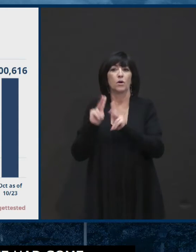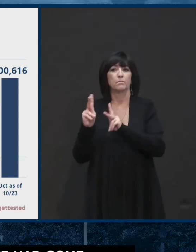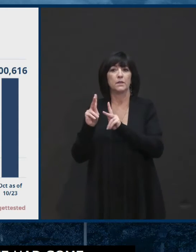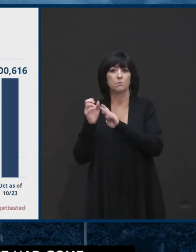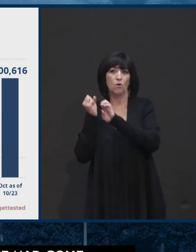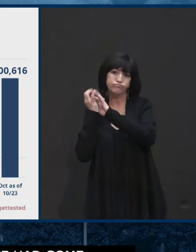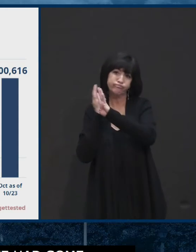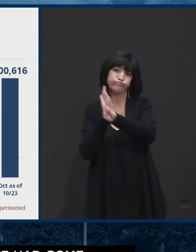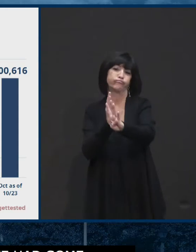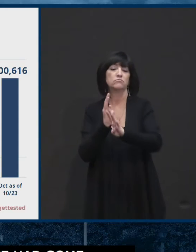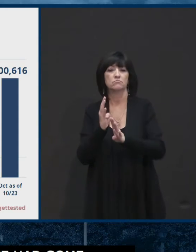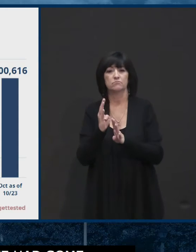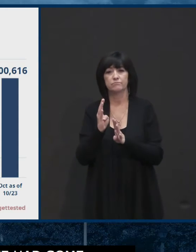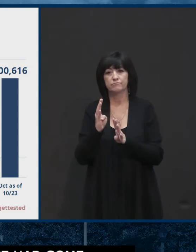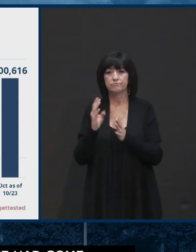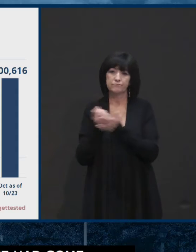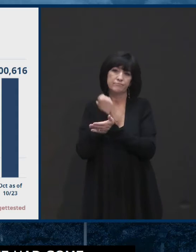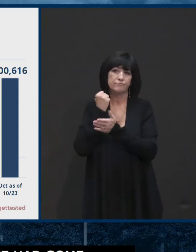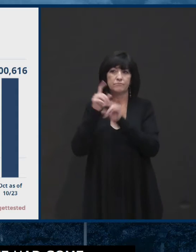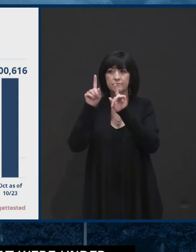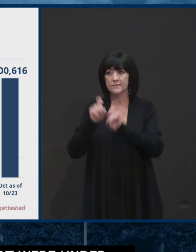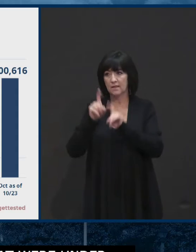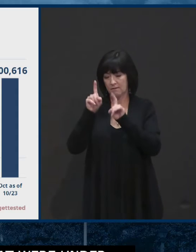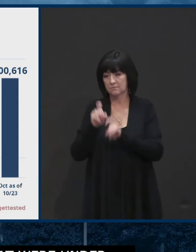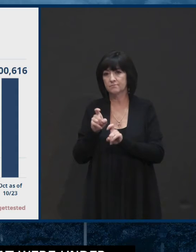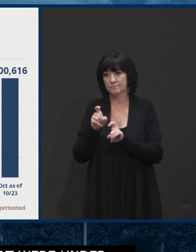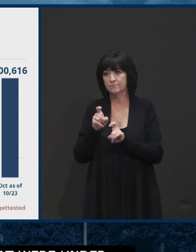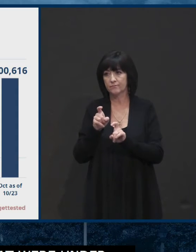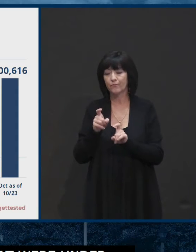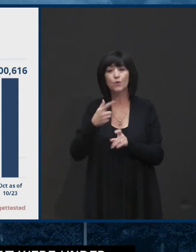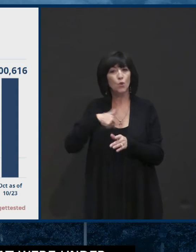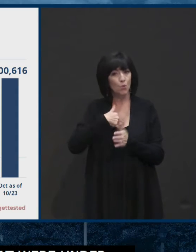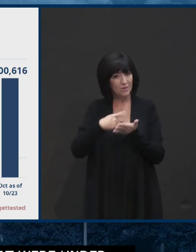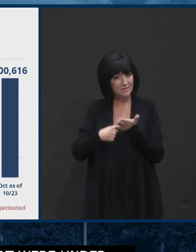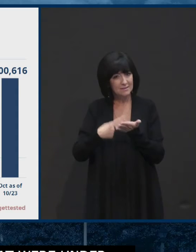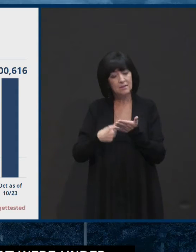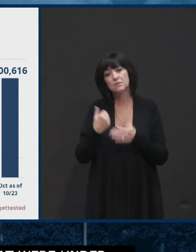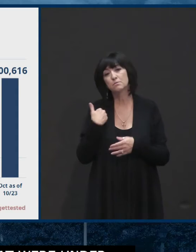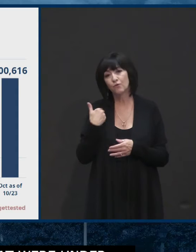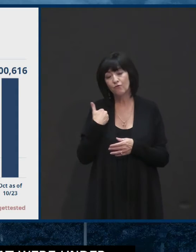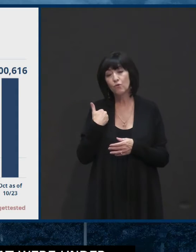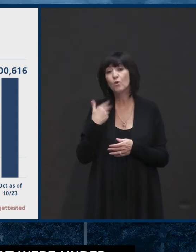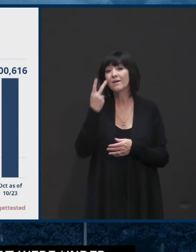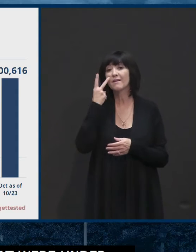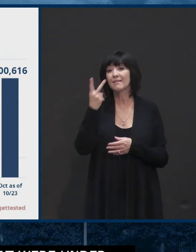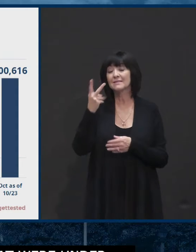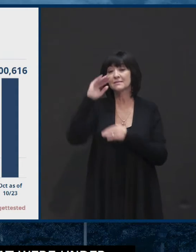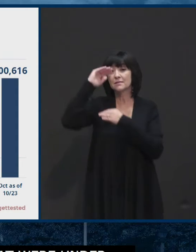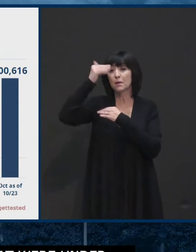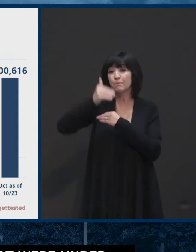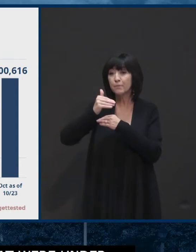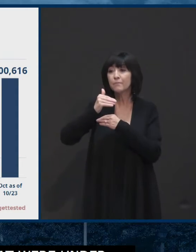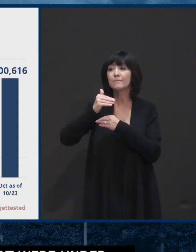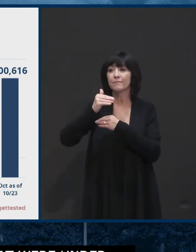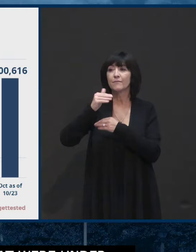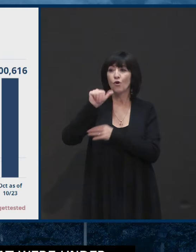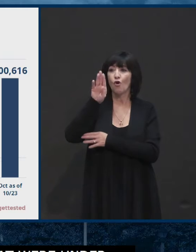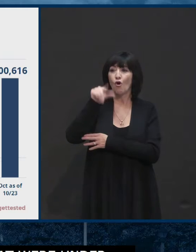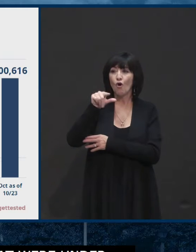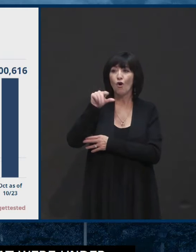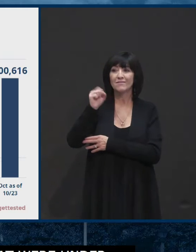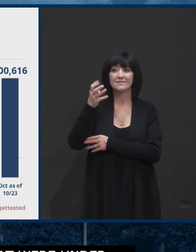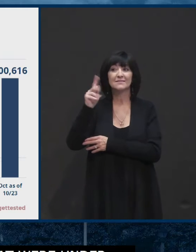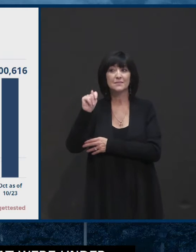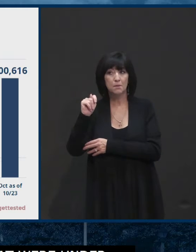107,000 during the month of July. As we discussed before, we started to see a decrease in August and September, and then